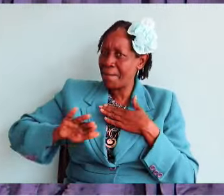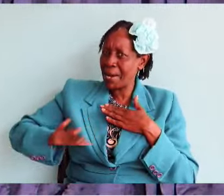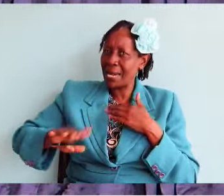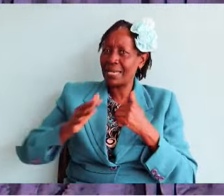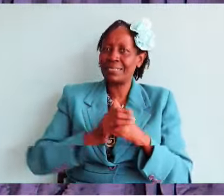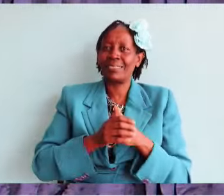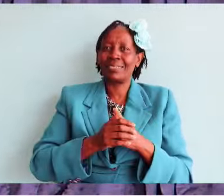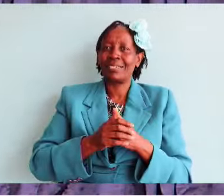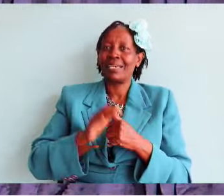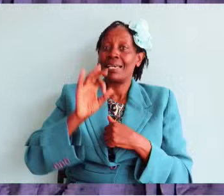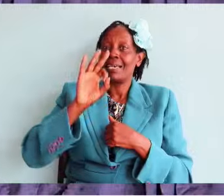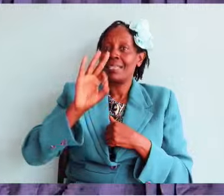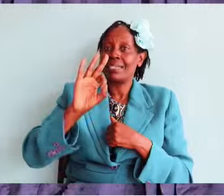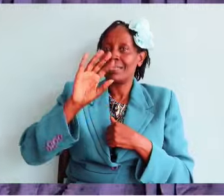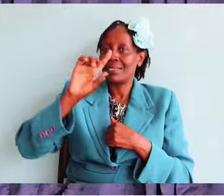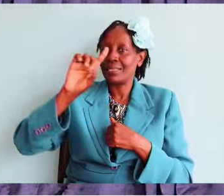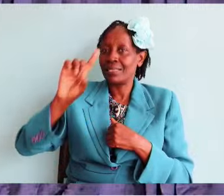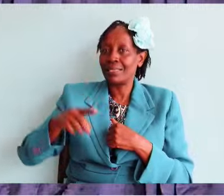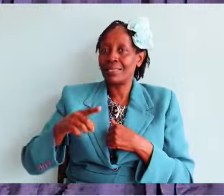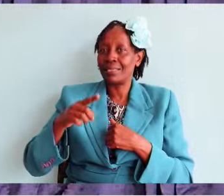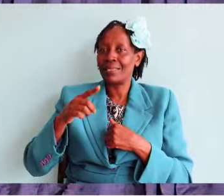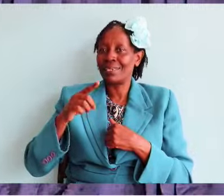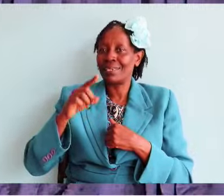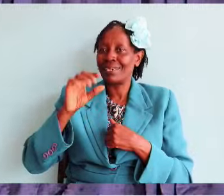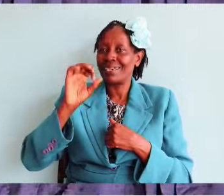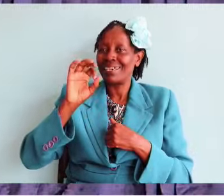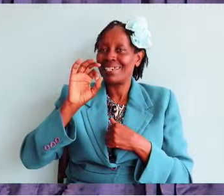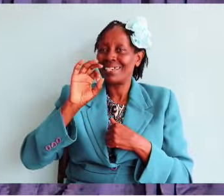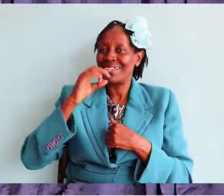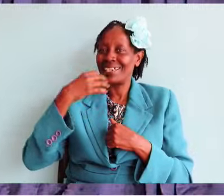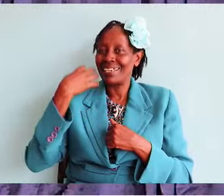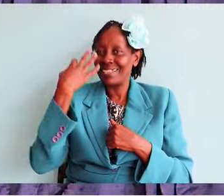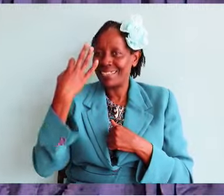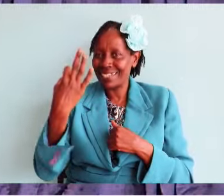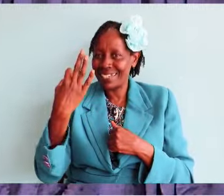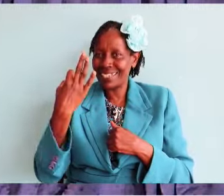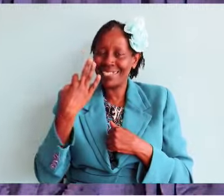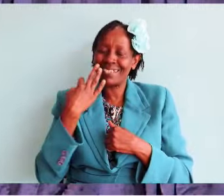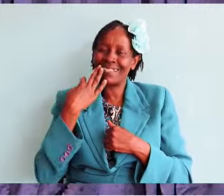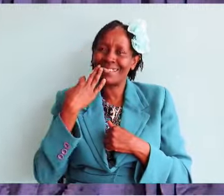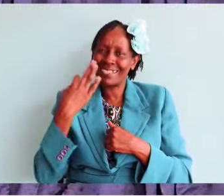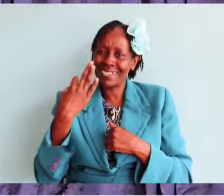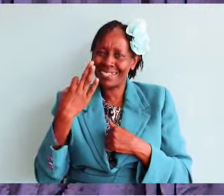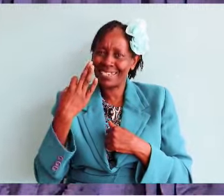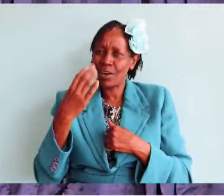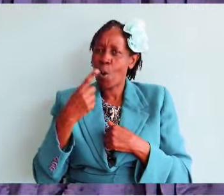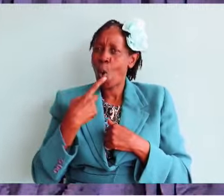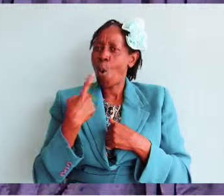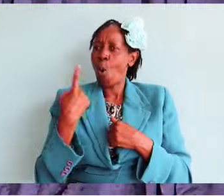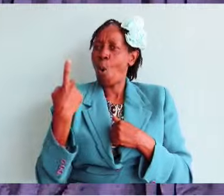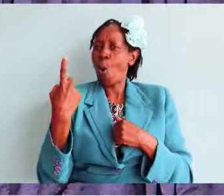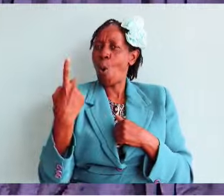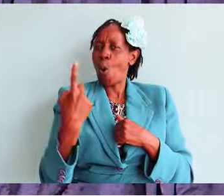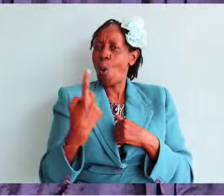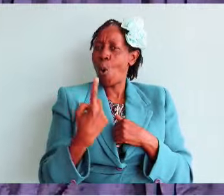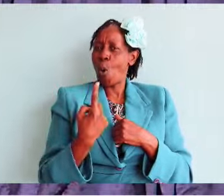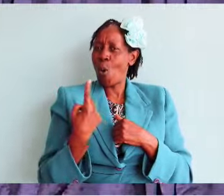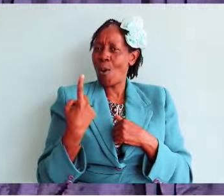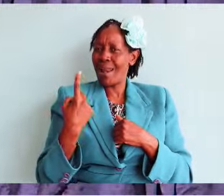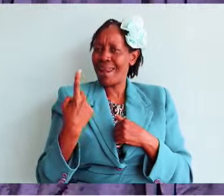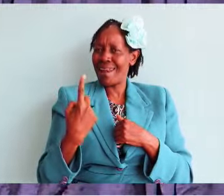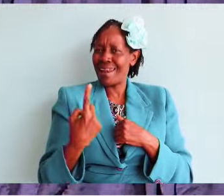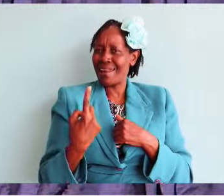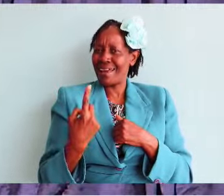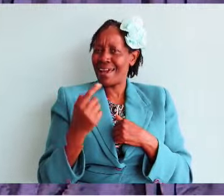Just 300. If you ask Gideon then, how many men do you have at this